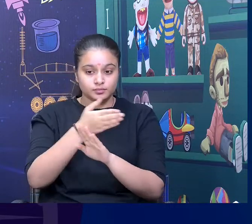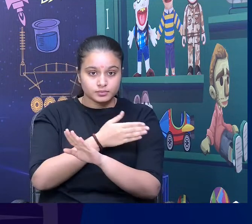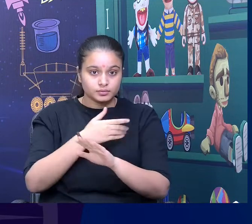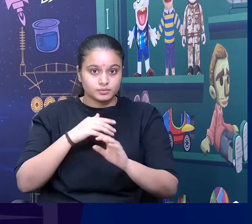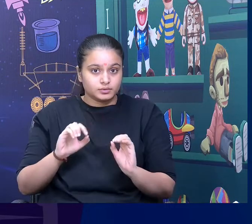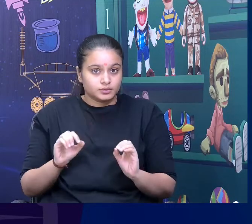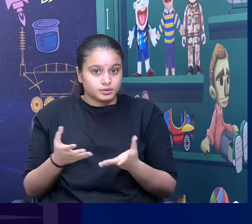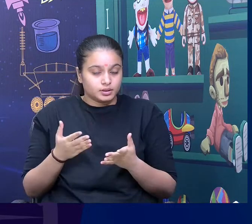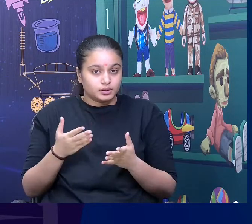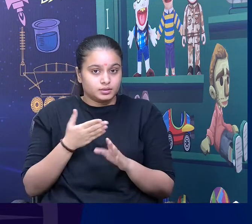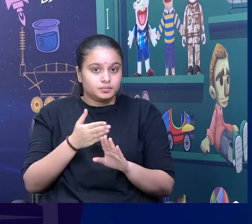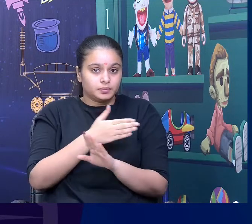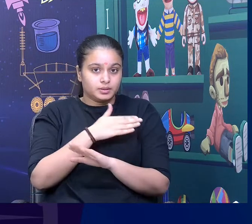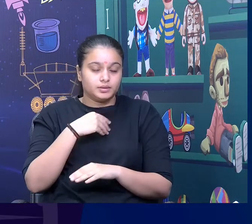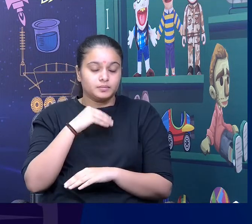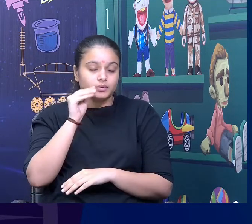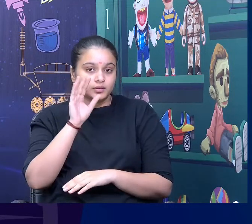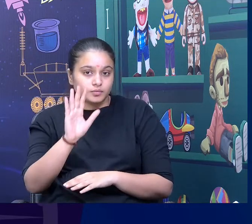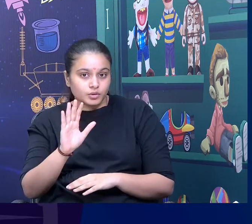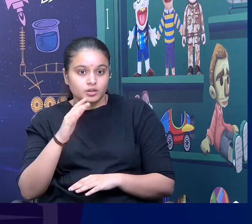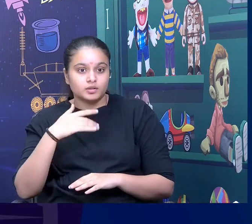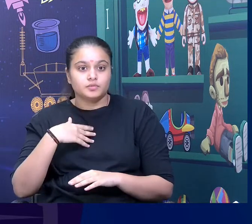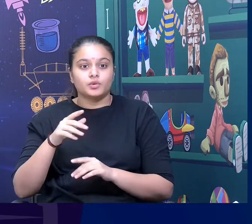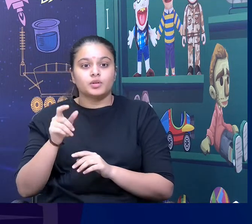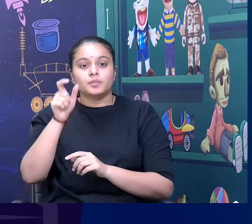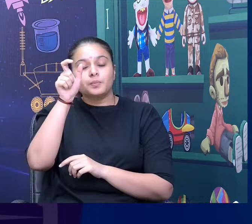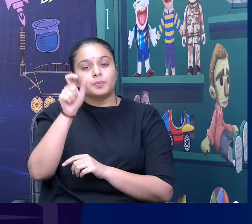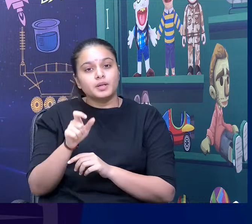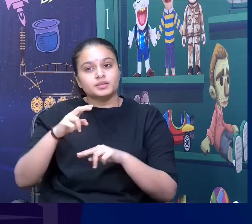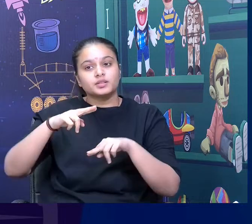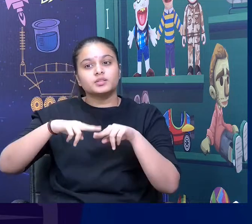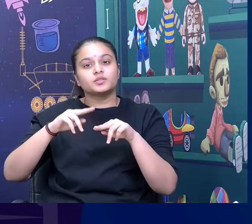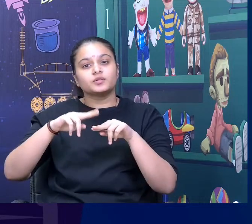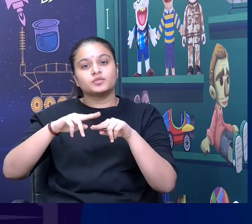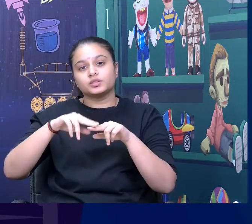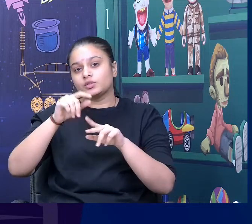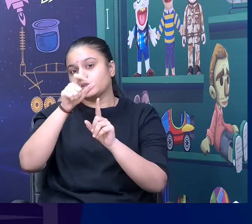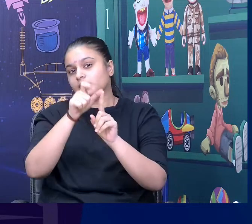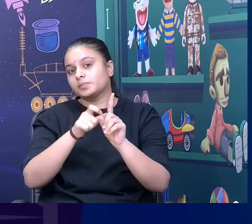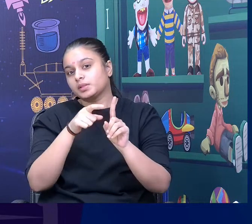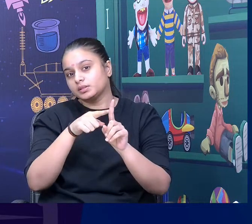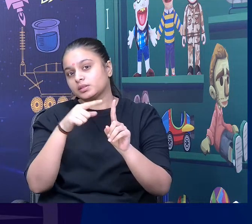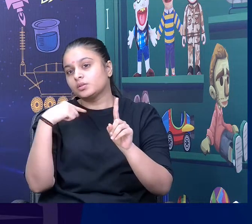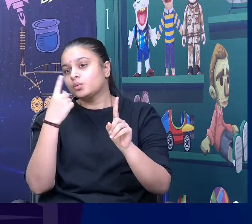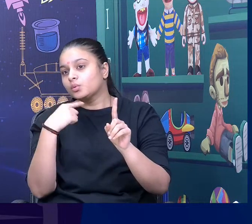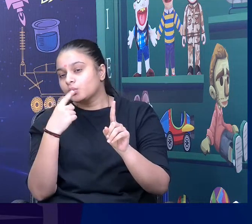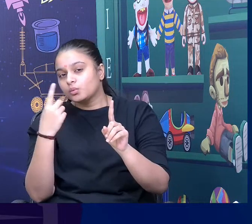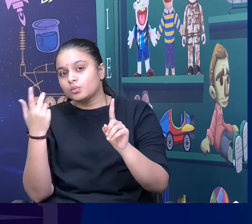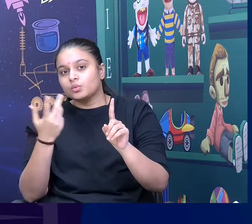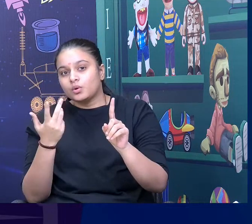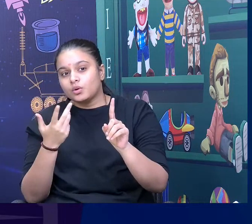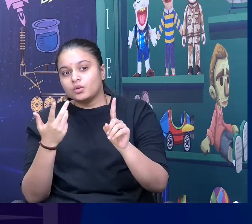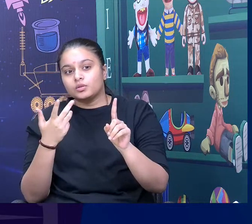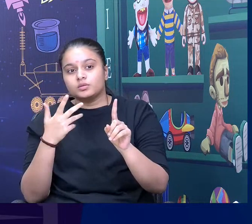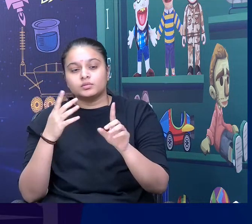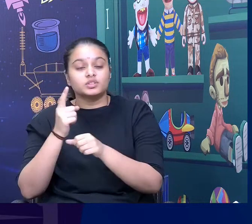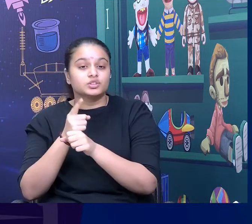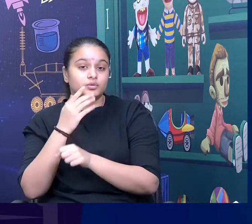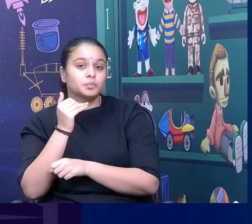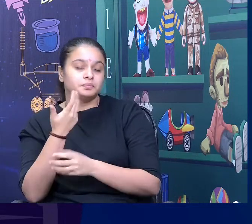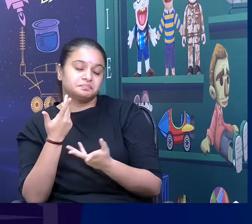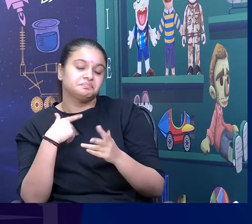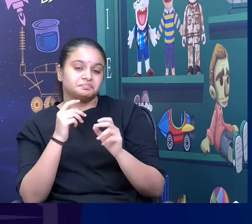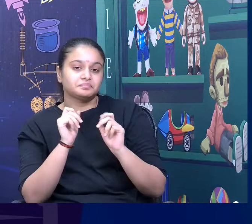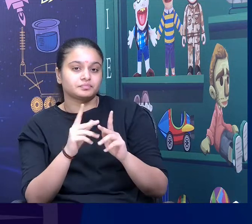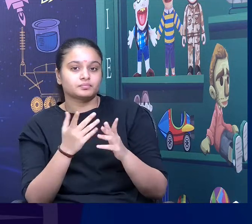start the chapter, as you have mentioned, Firdaus Kanga, can we know little bit about him? Who is he and Why not?